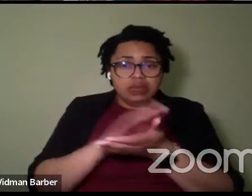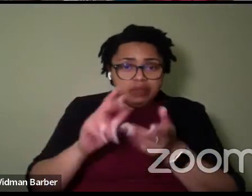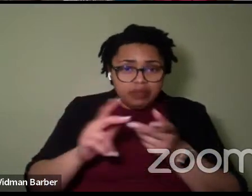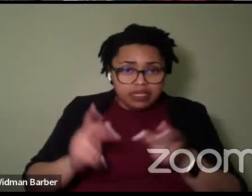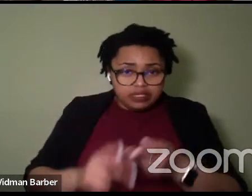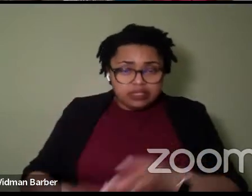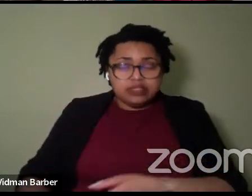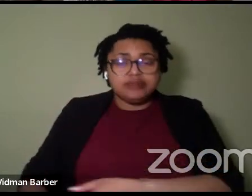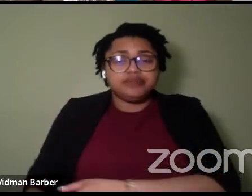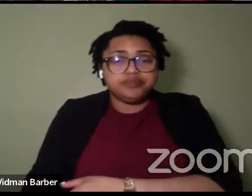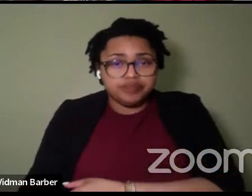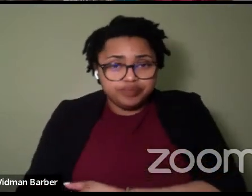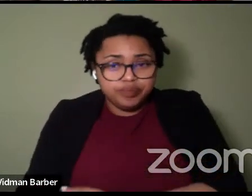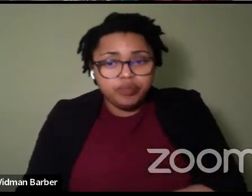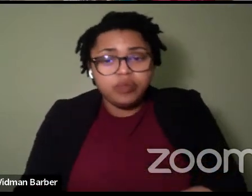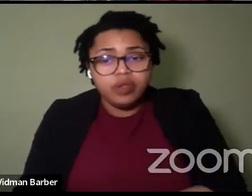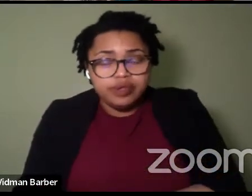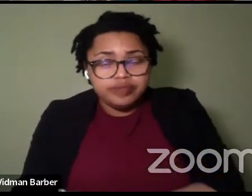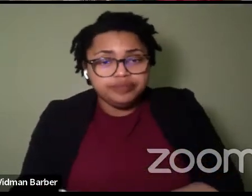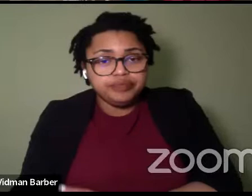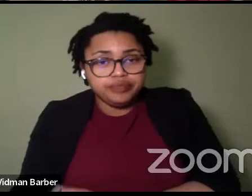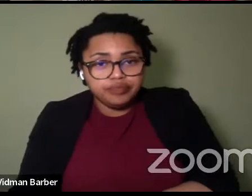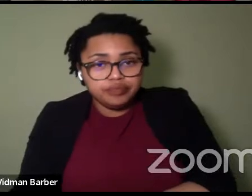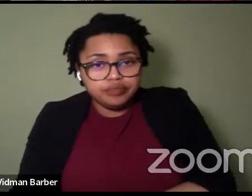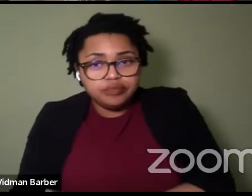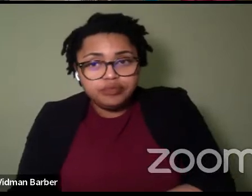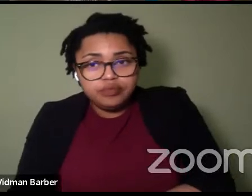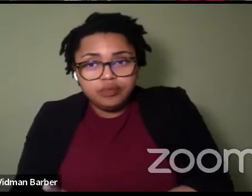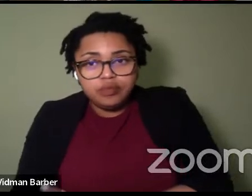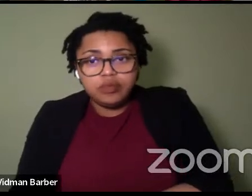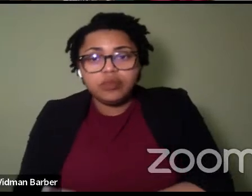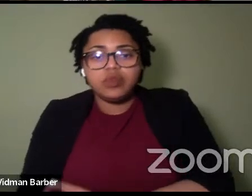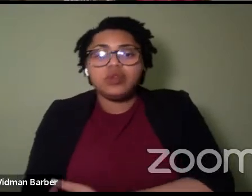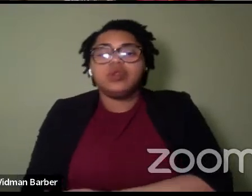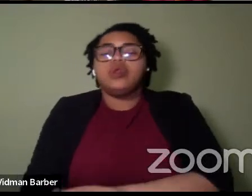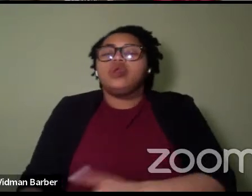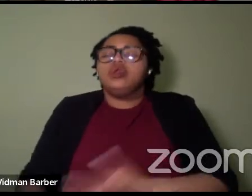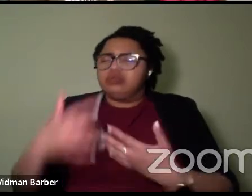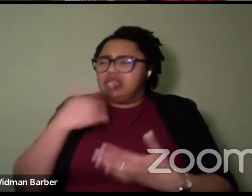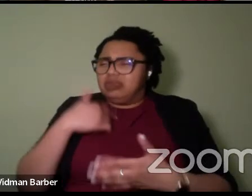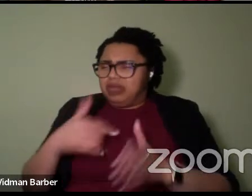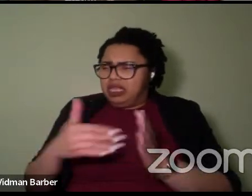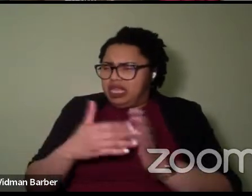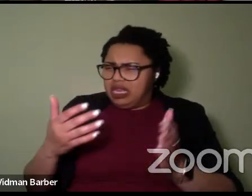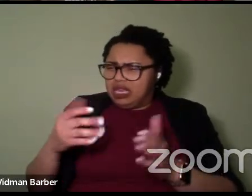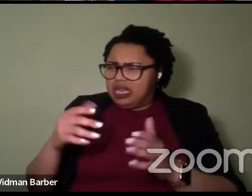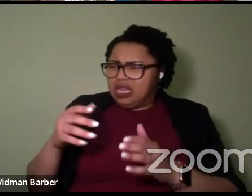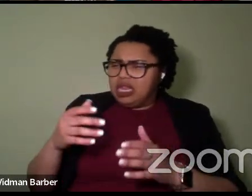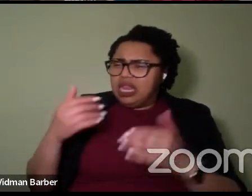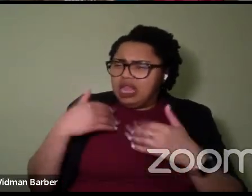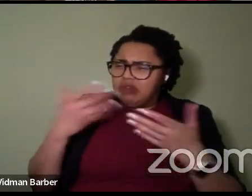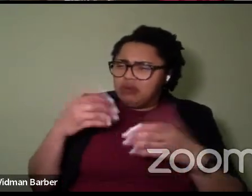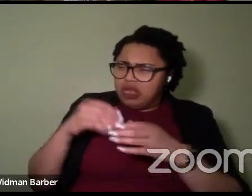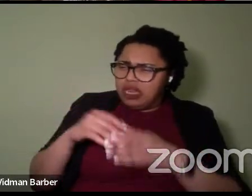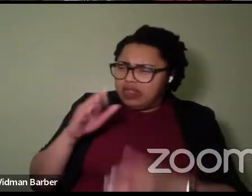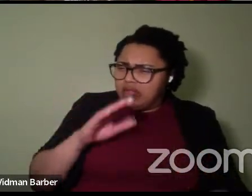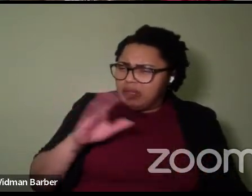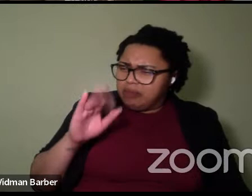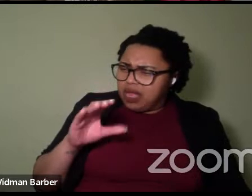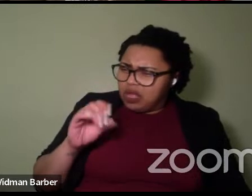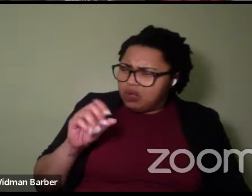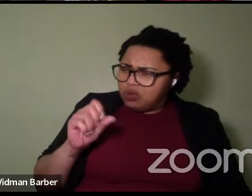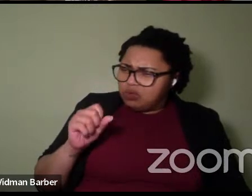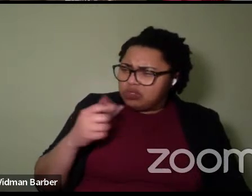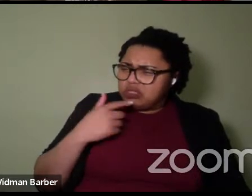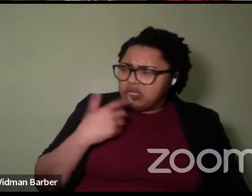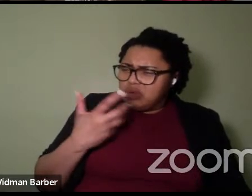Wait, people have they have what in their bios? Because no, we need to, what do we need to do to